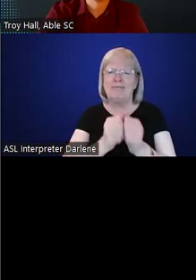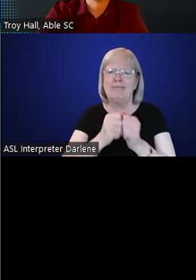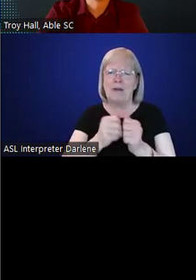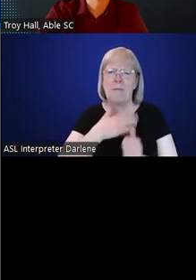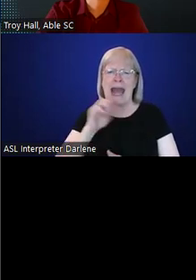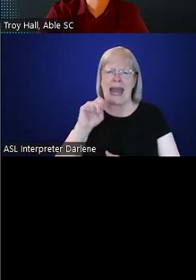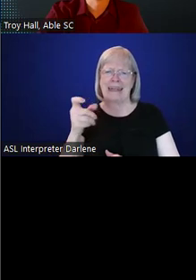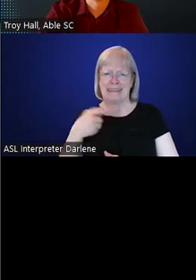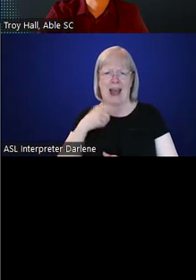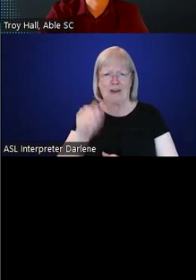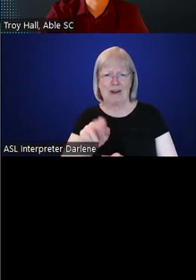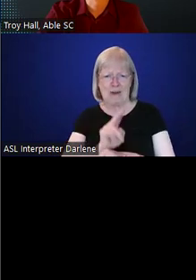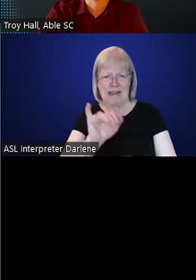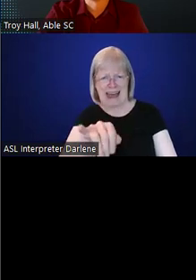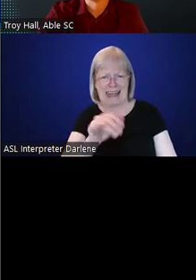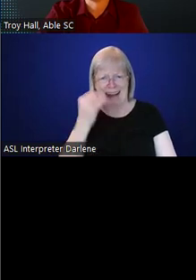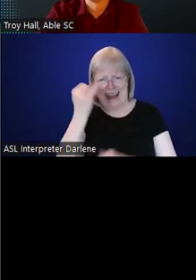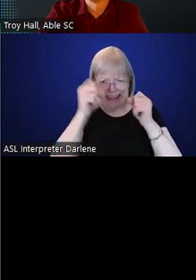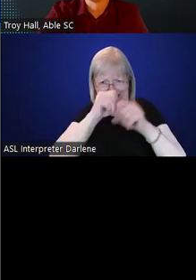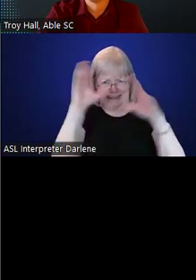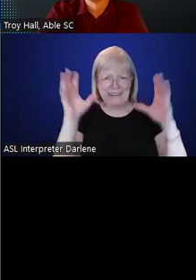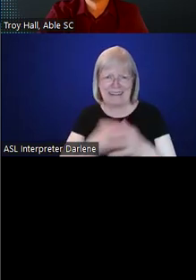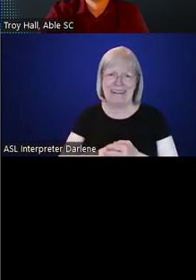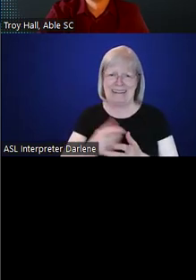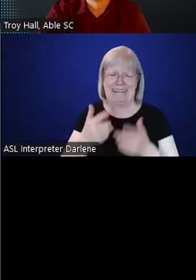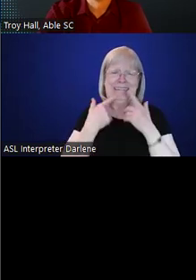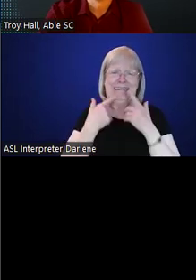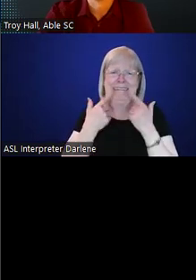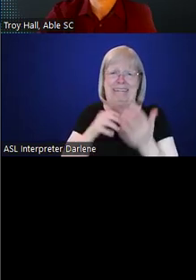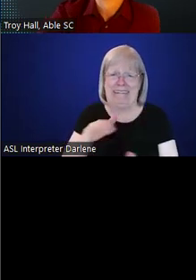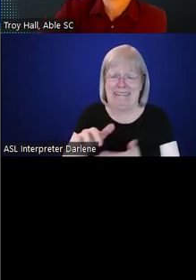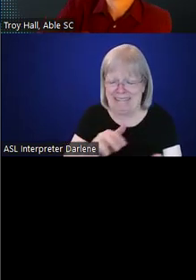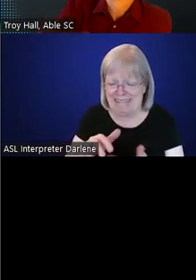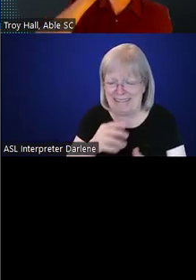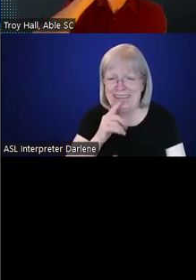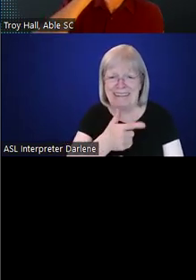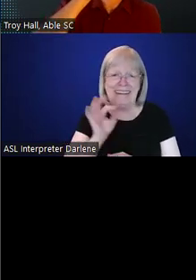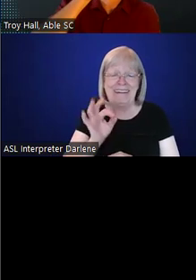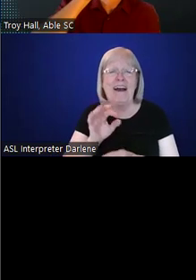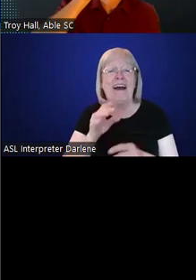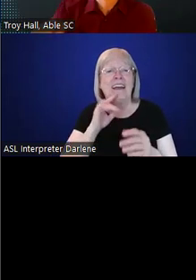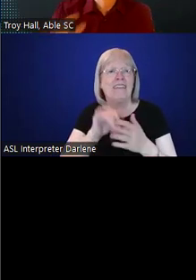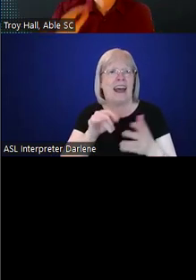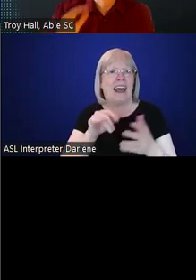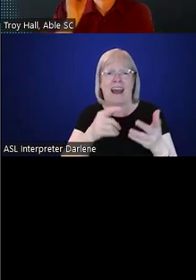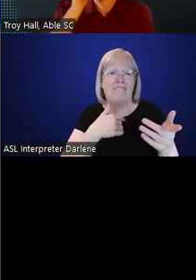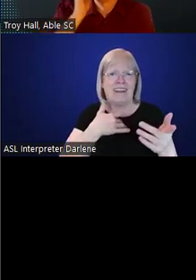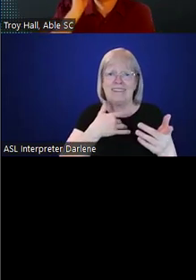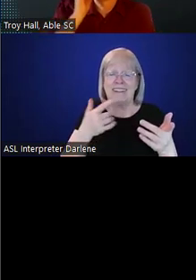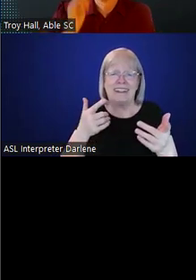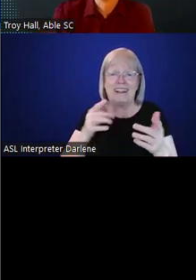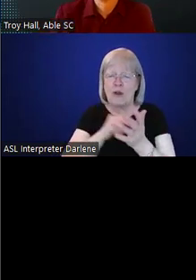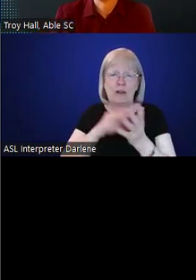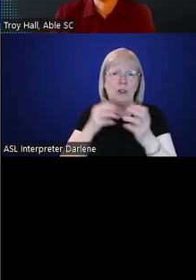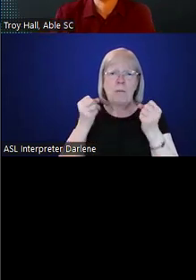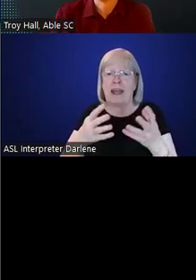yeah, incredibly valuable skills. That's awesome. Uh, Mm. and I'm seeing in the chat